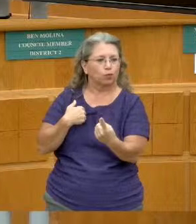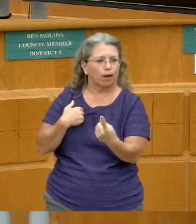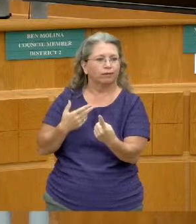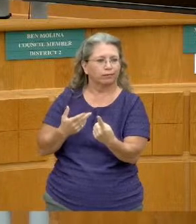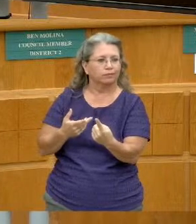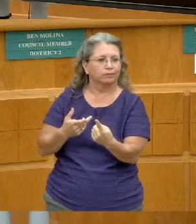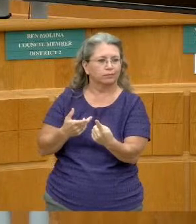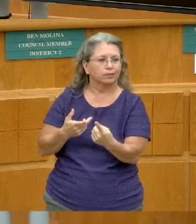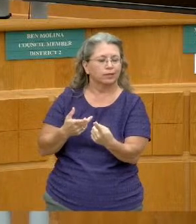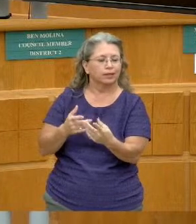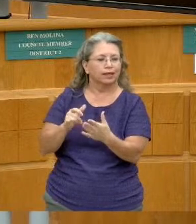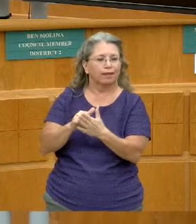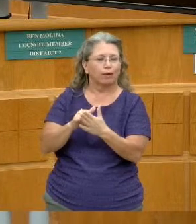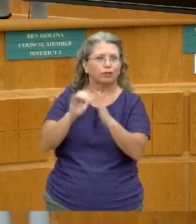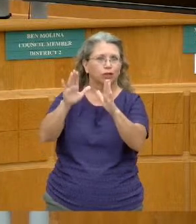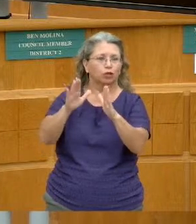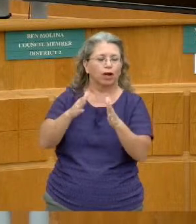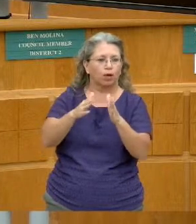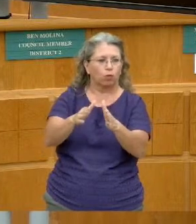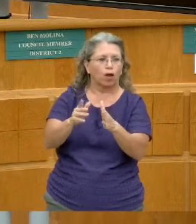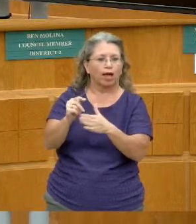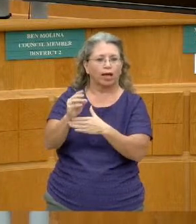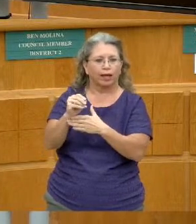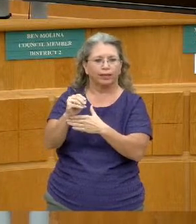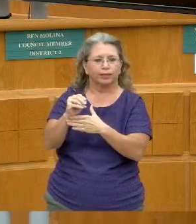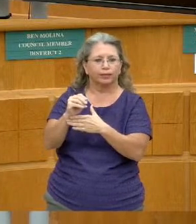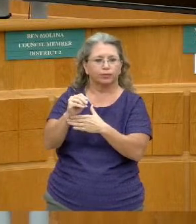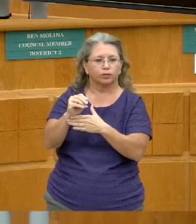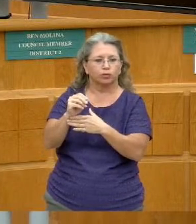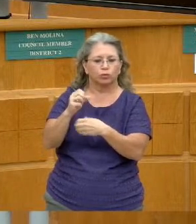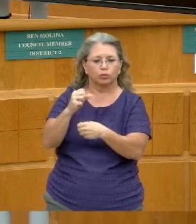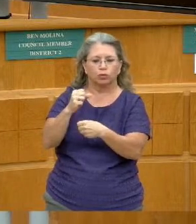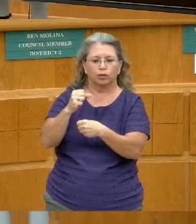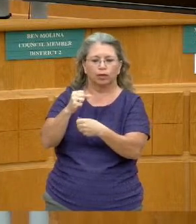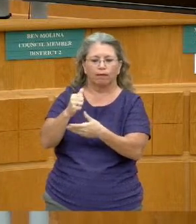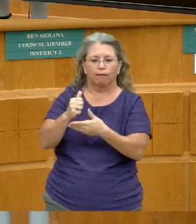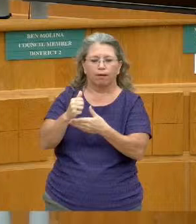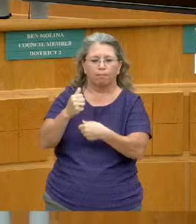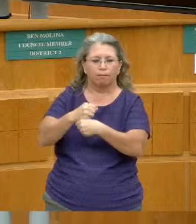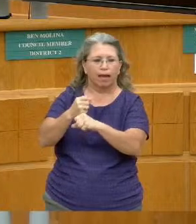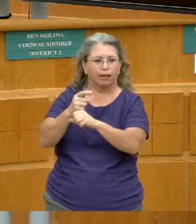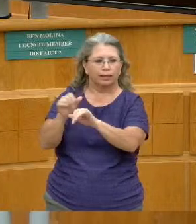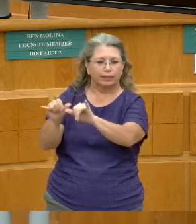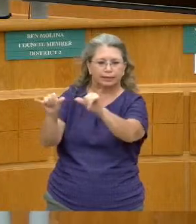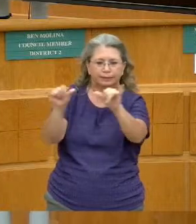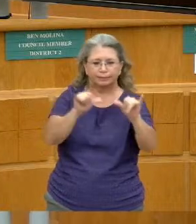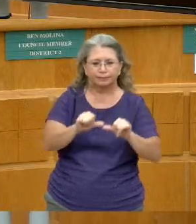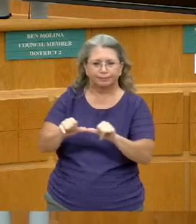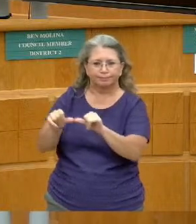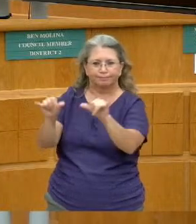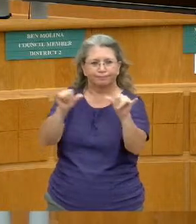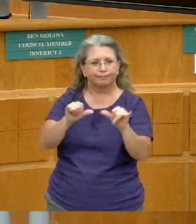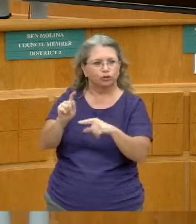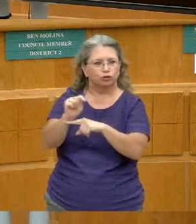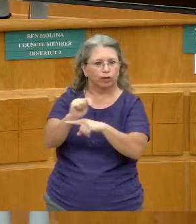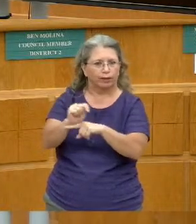way to systematically create consistency in training.